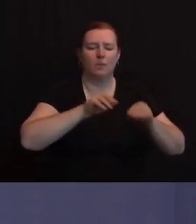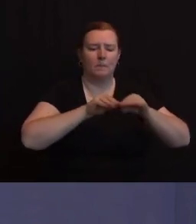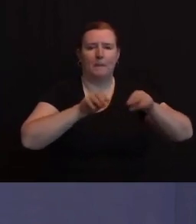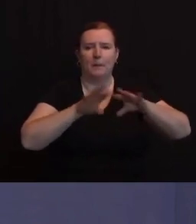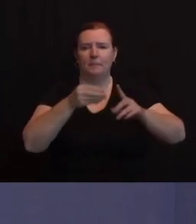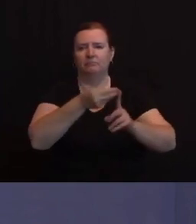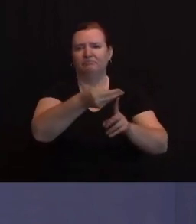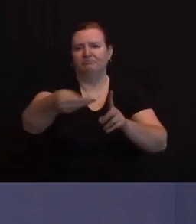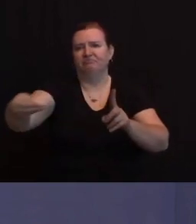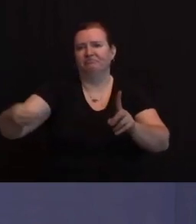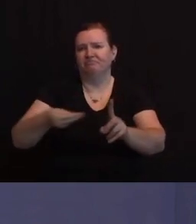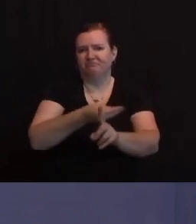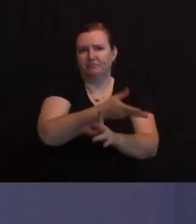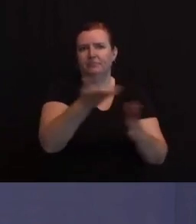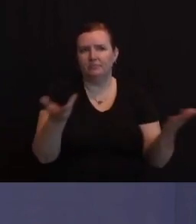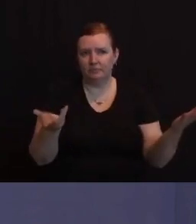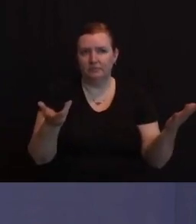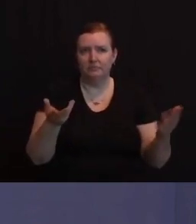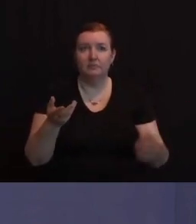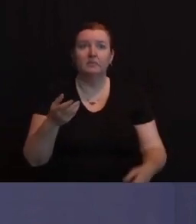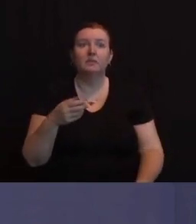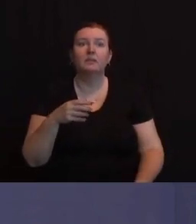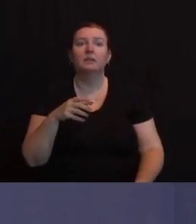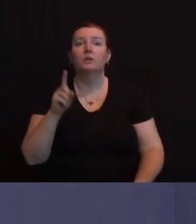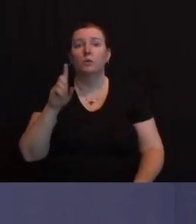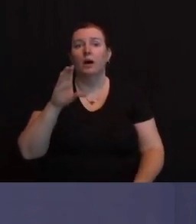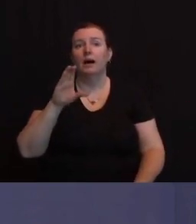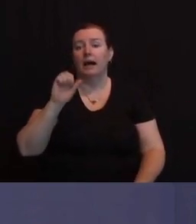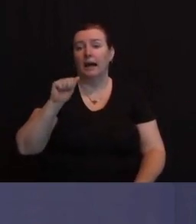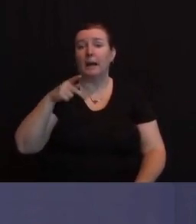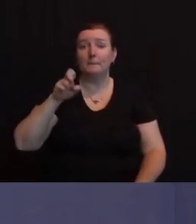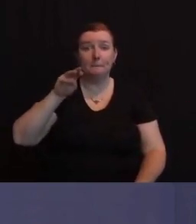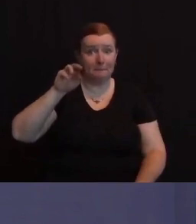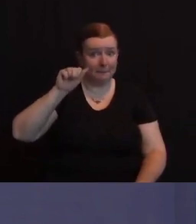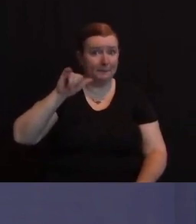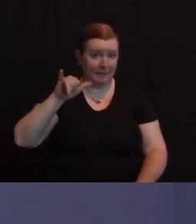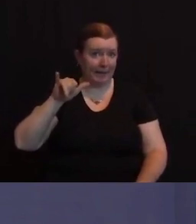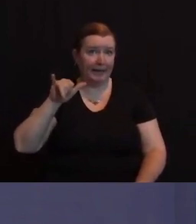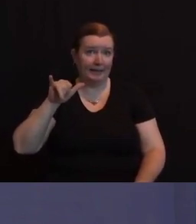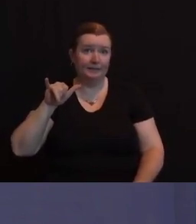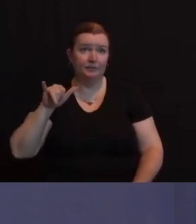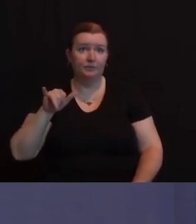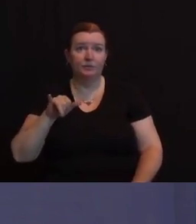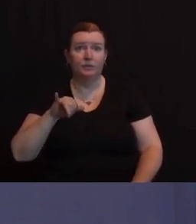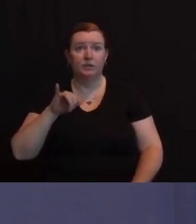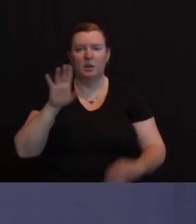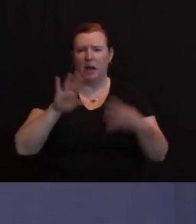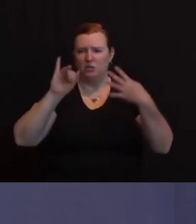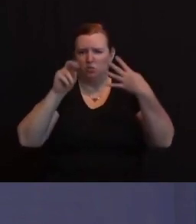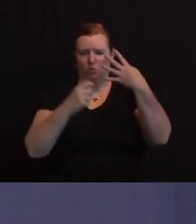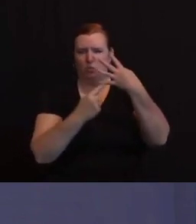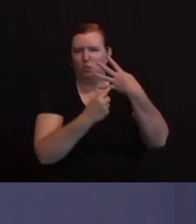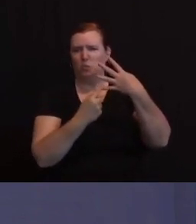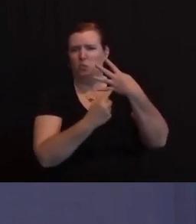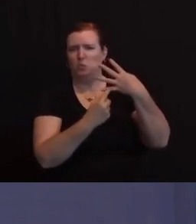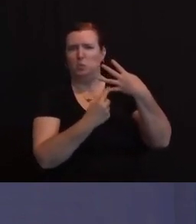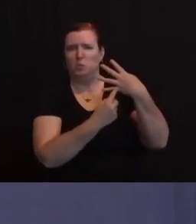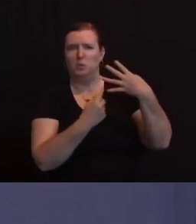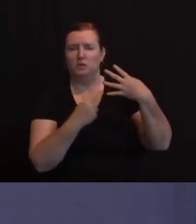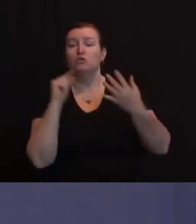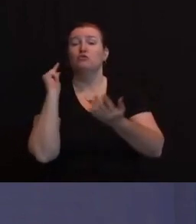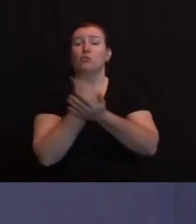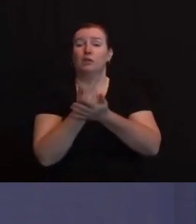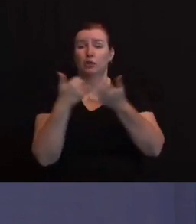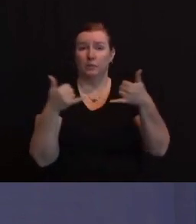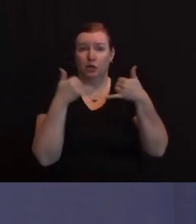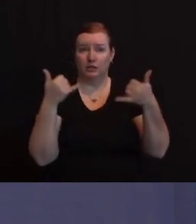result of a graduation party held in Cape May County at the end of June. That party led to 46 COVID-19